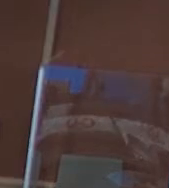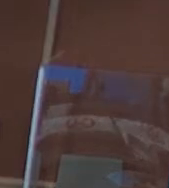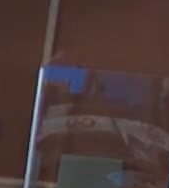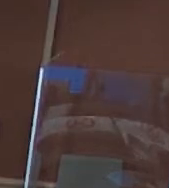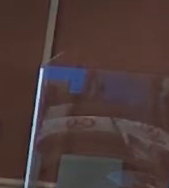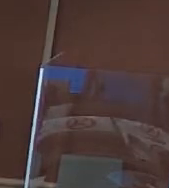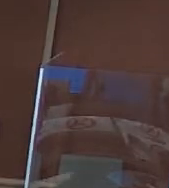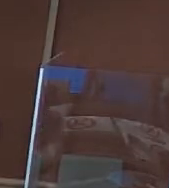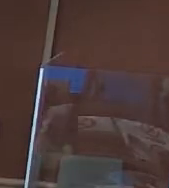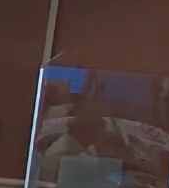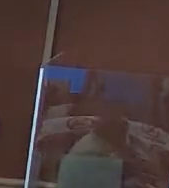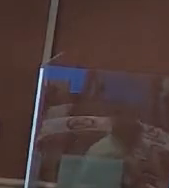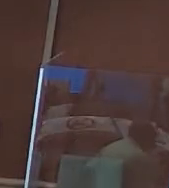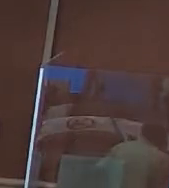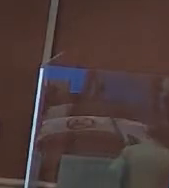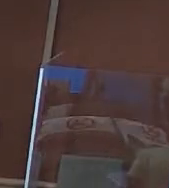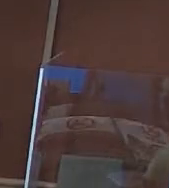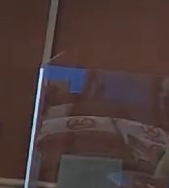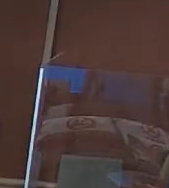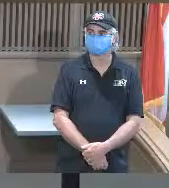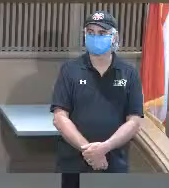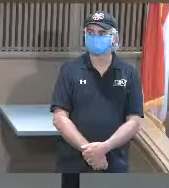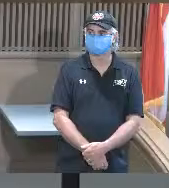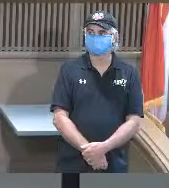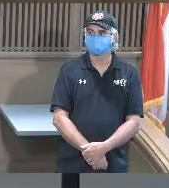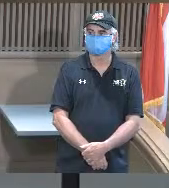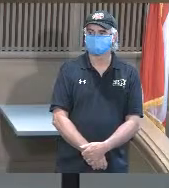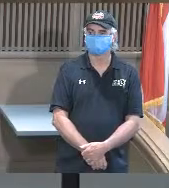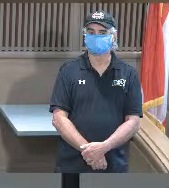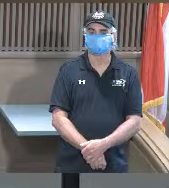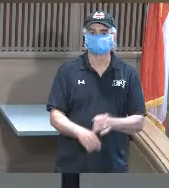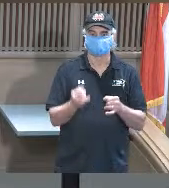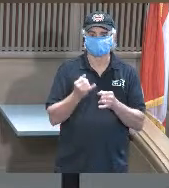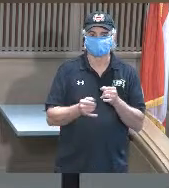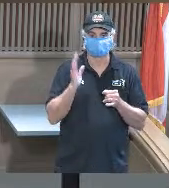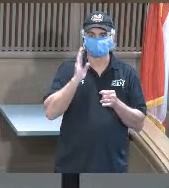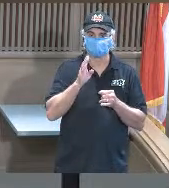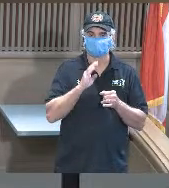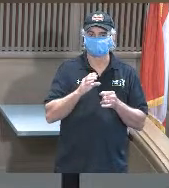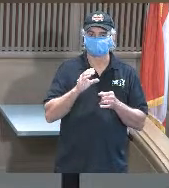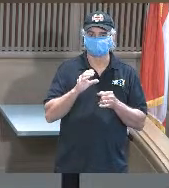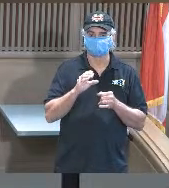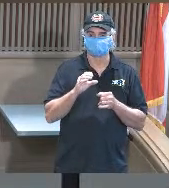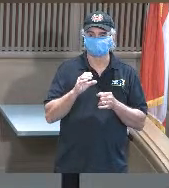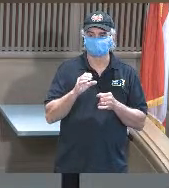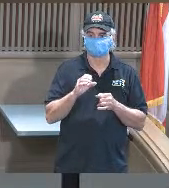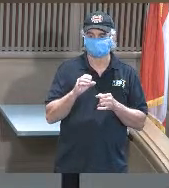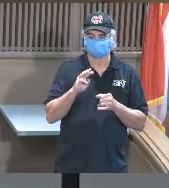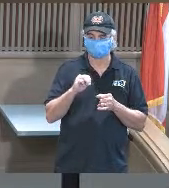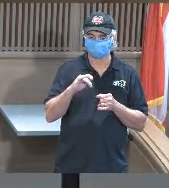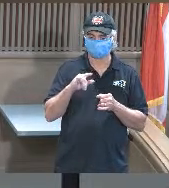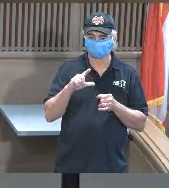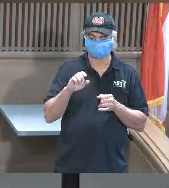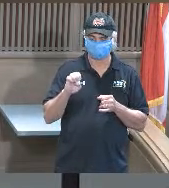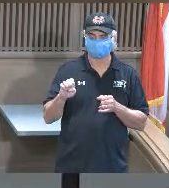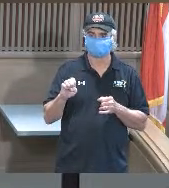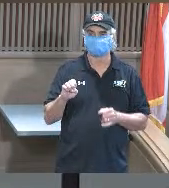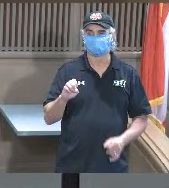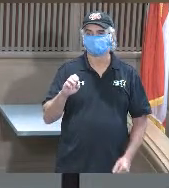Thank you, Mr. Allen. Our last speaker will be Coroner Michael Fowler.